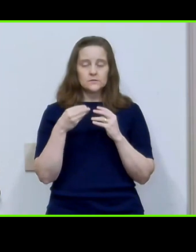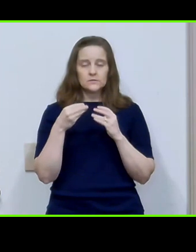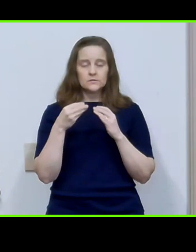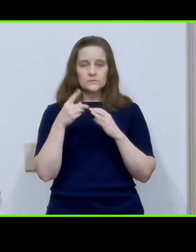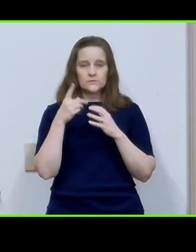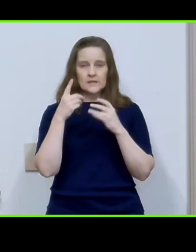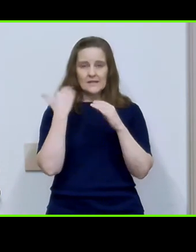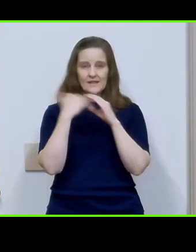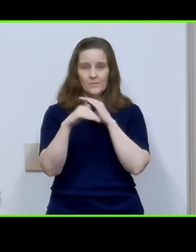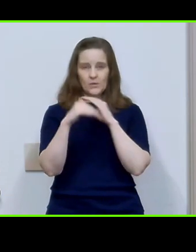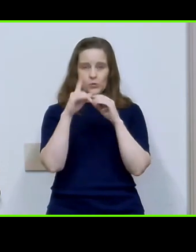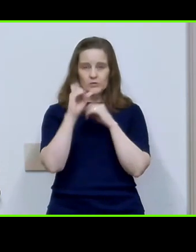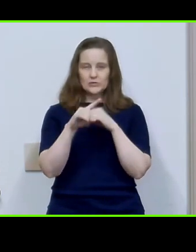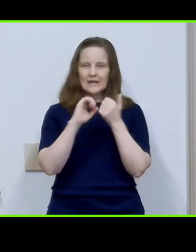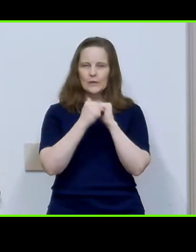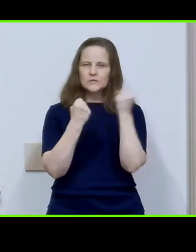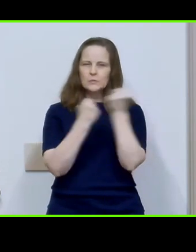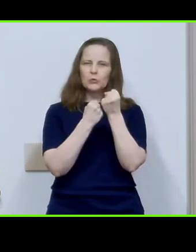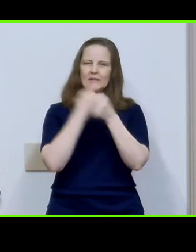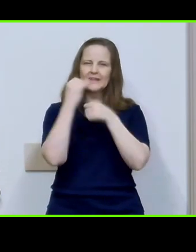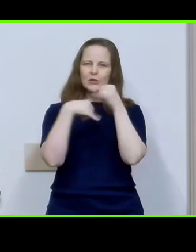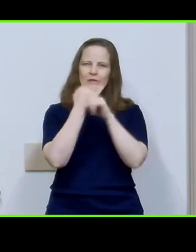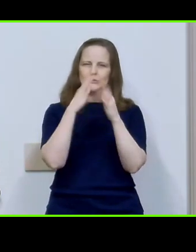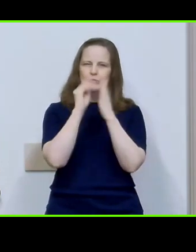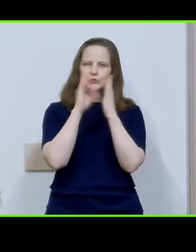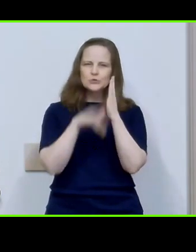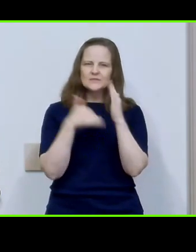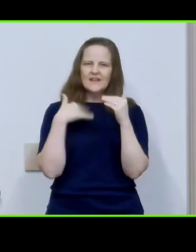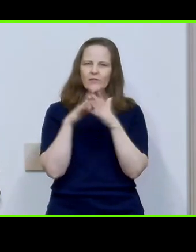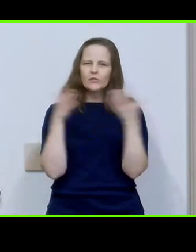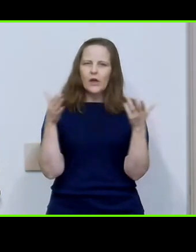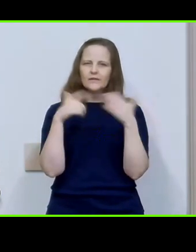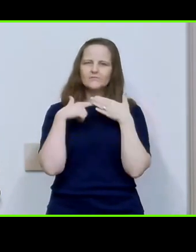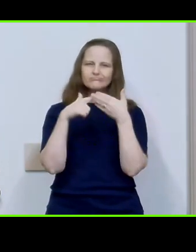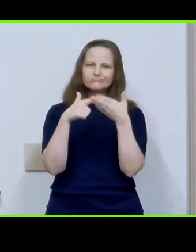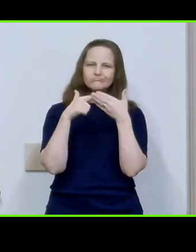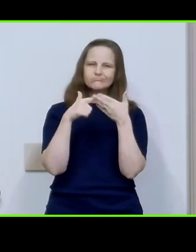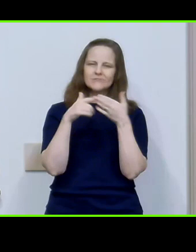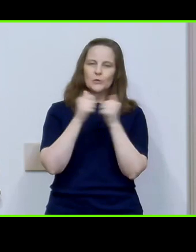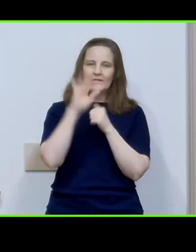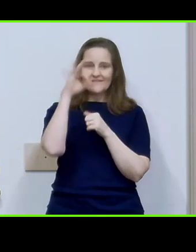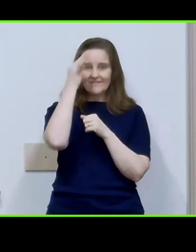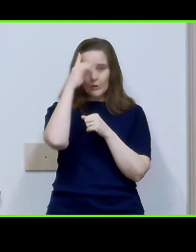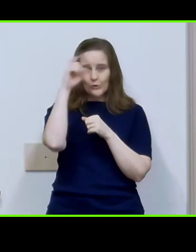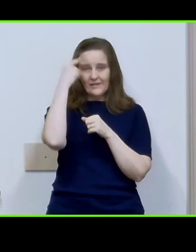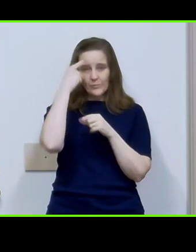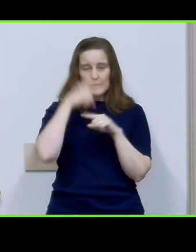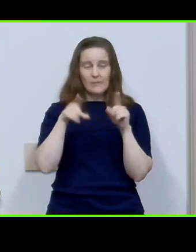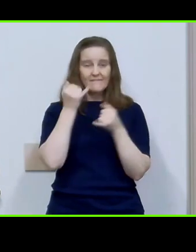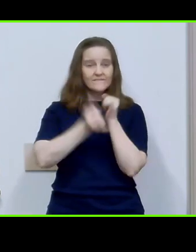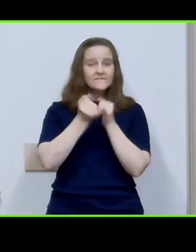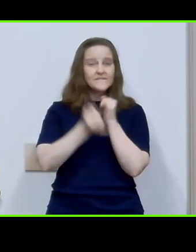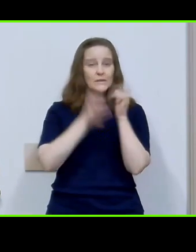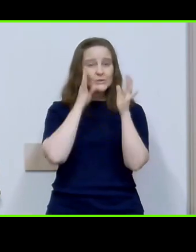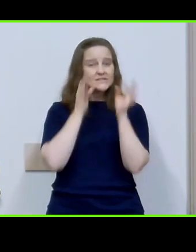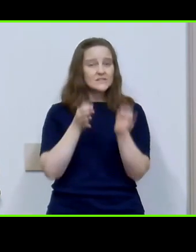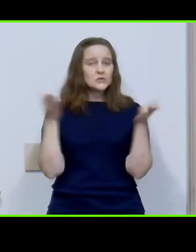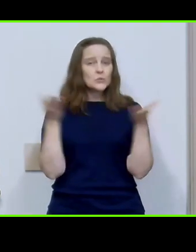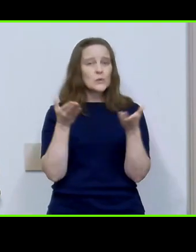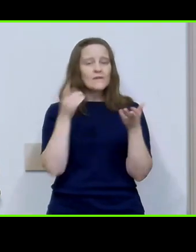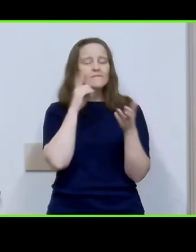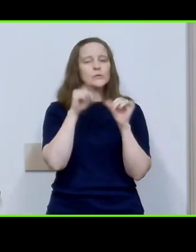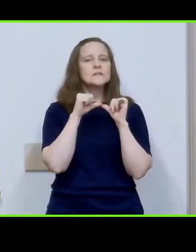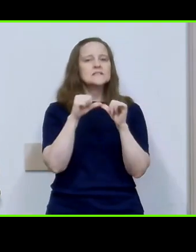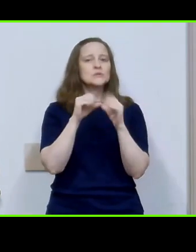we're supporting our international students. There had been quite a bit of back and forth with the federal government, but the final ruling is that for